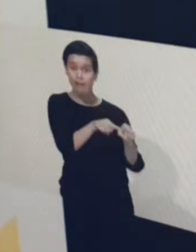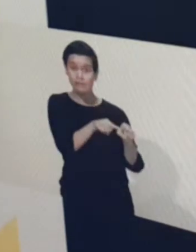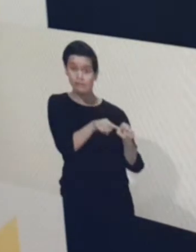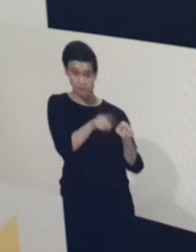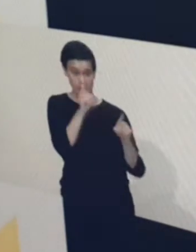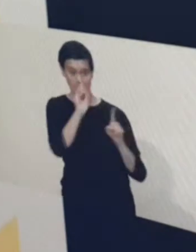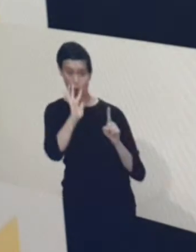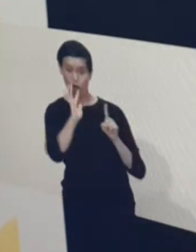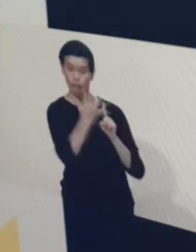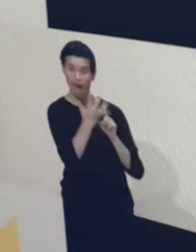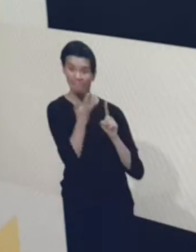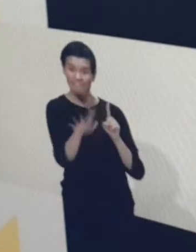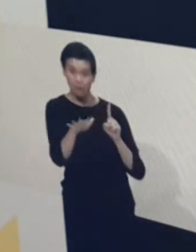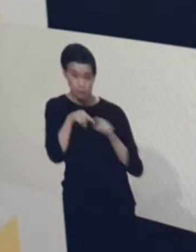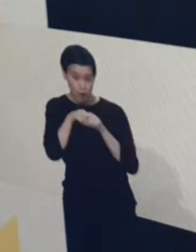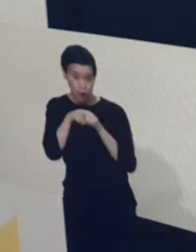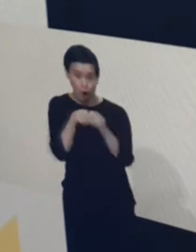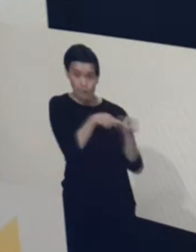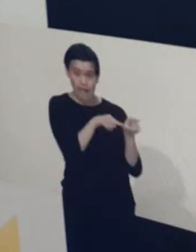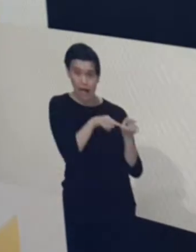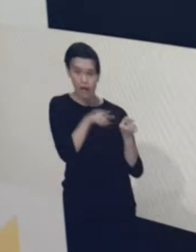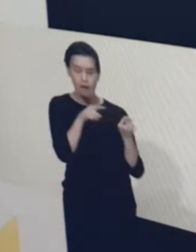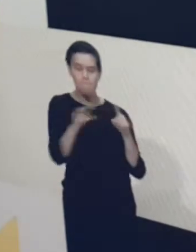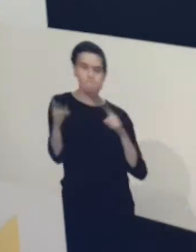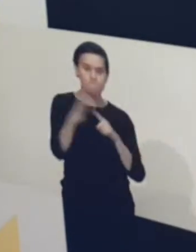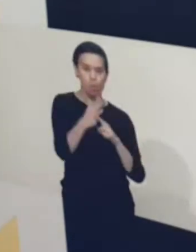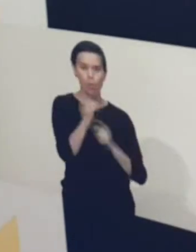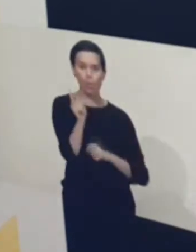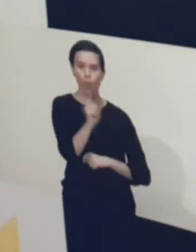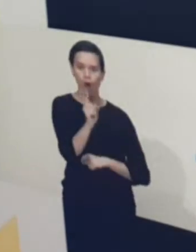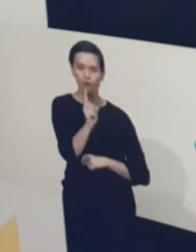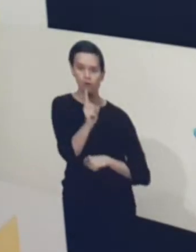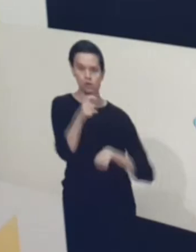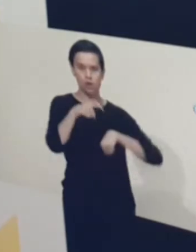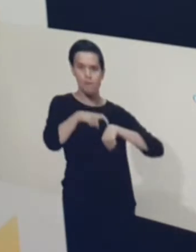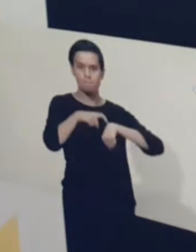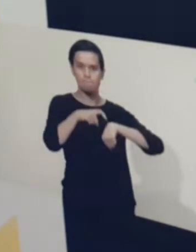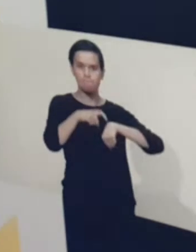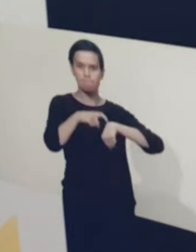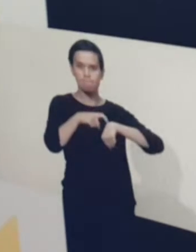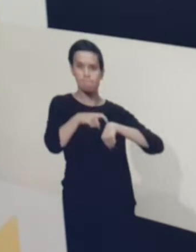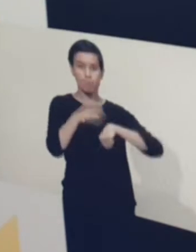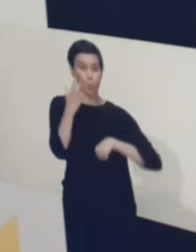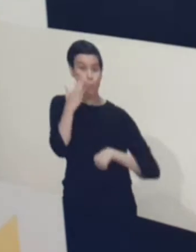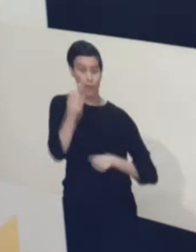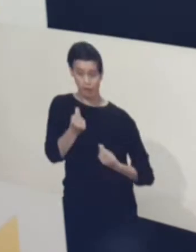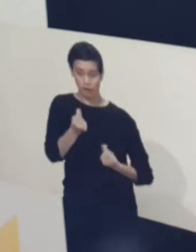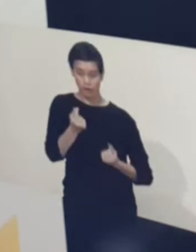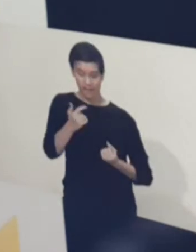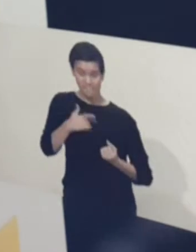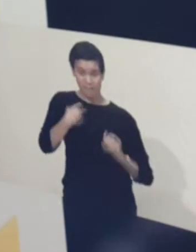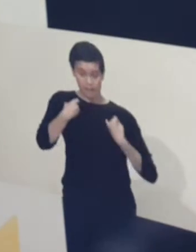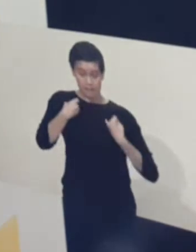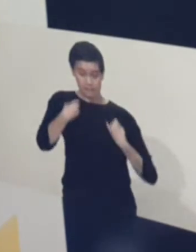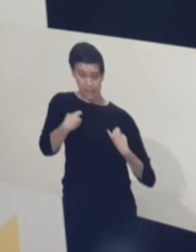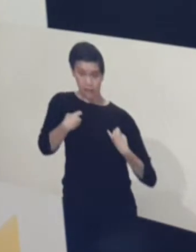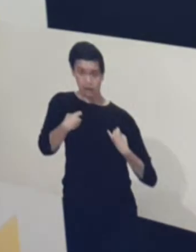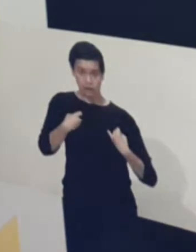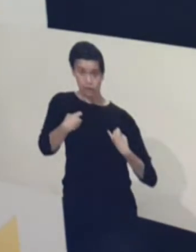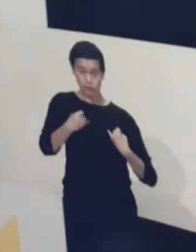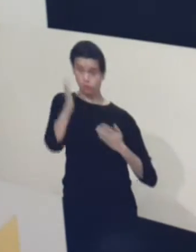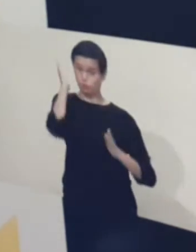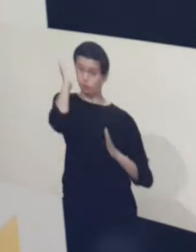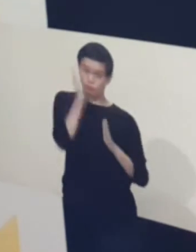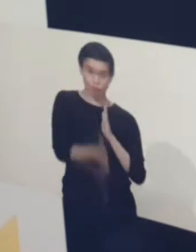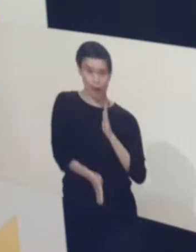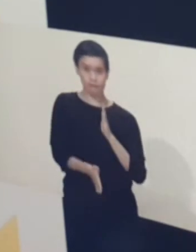is of the essence. The clock starts as soon as someone feels sick. If you have COVID, we